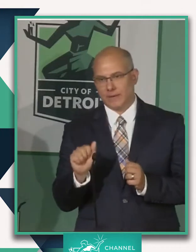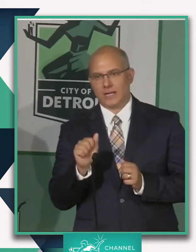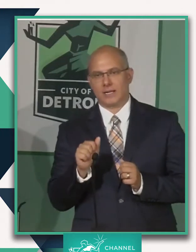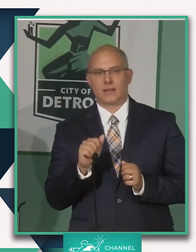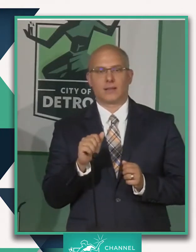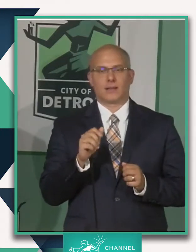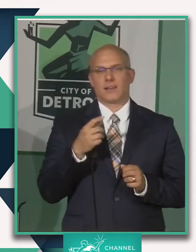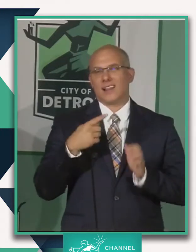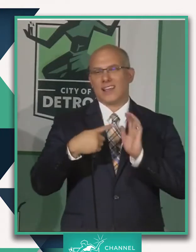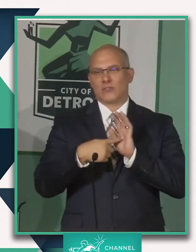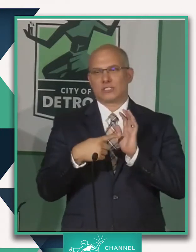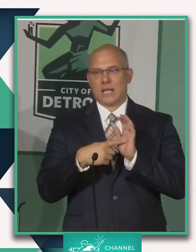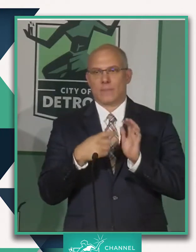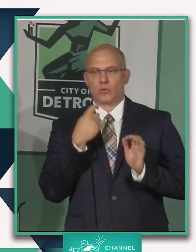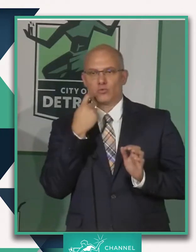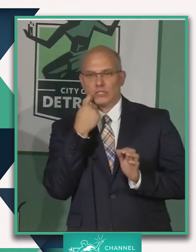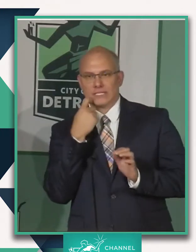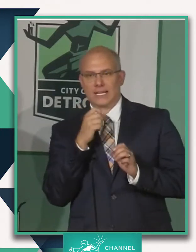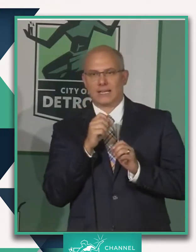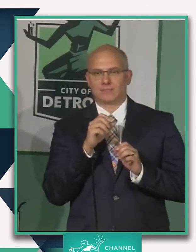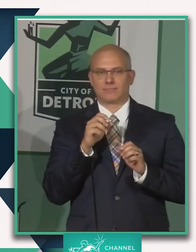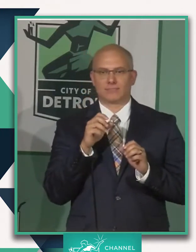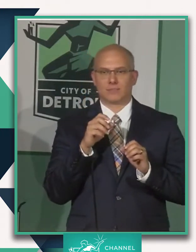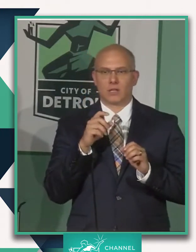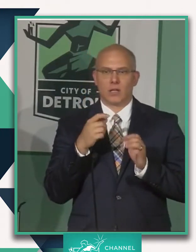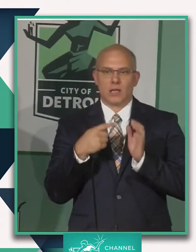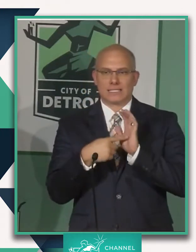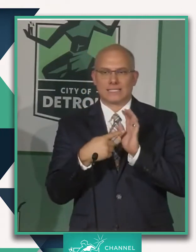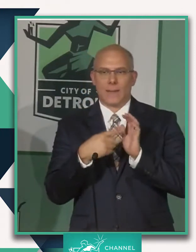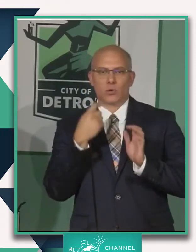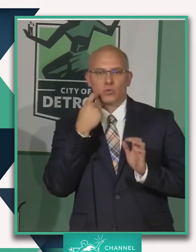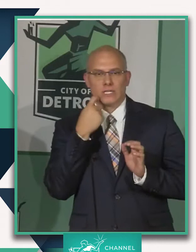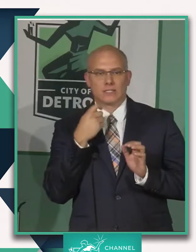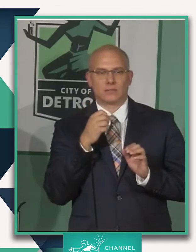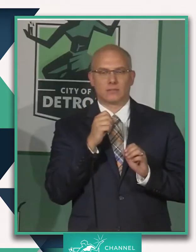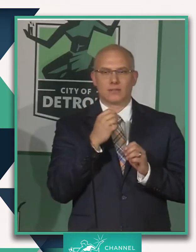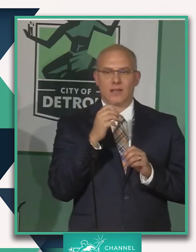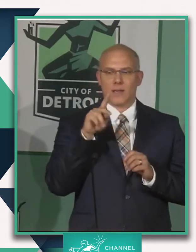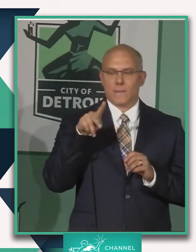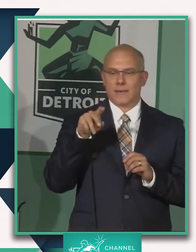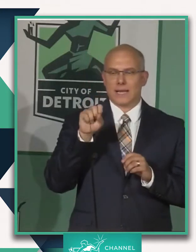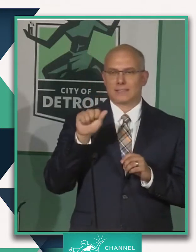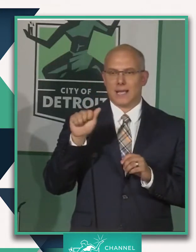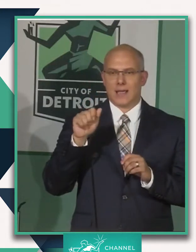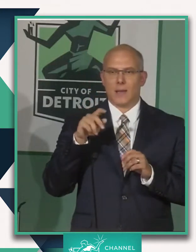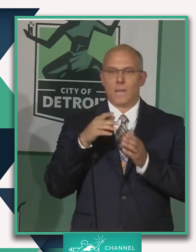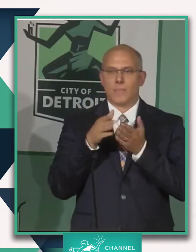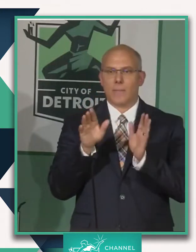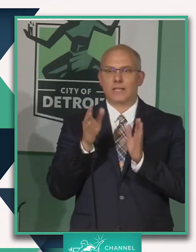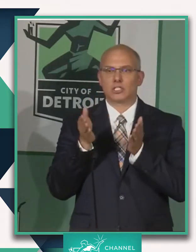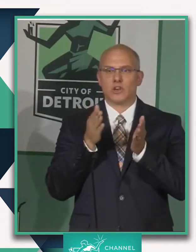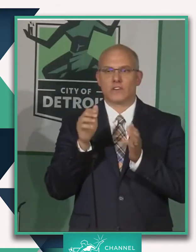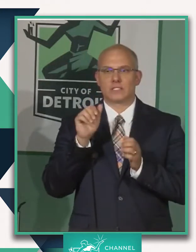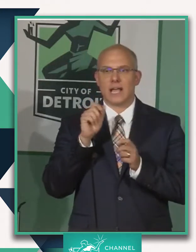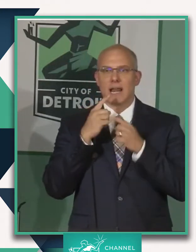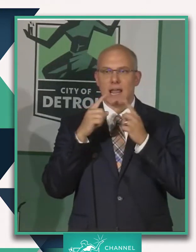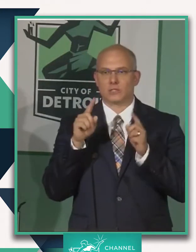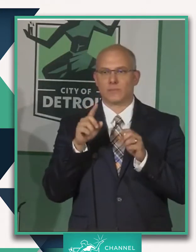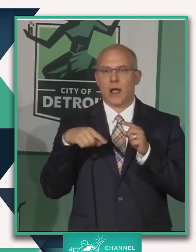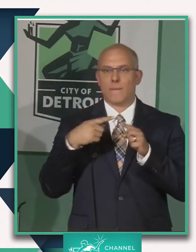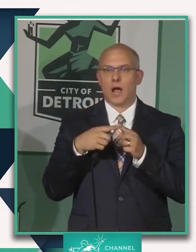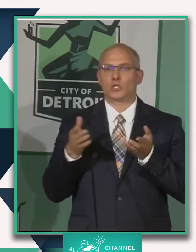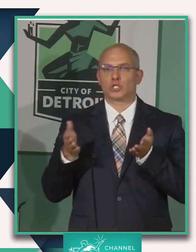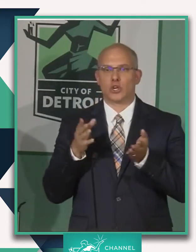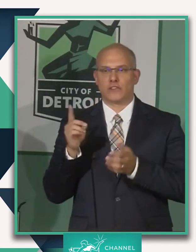and our emergency responders and their interactions with people with disabilities. For example, recently we had a PSA, a public